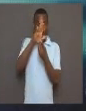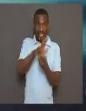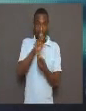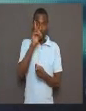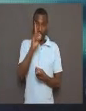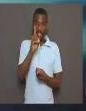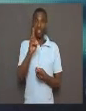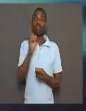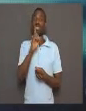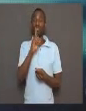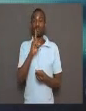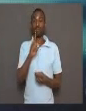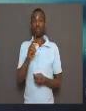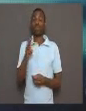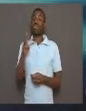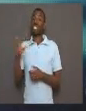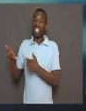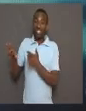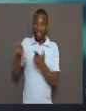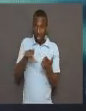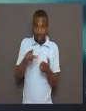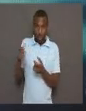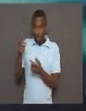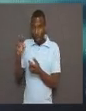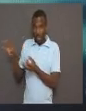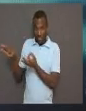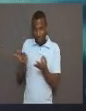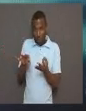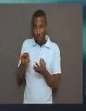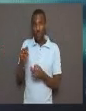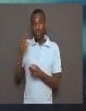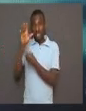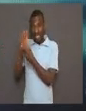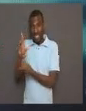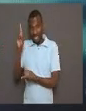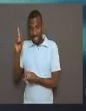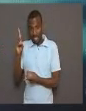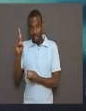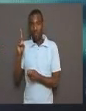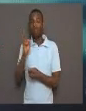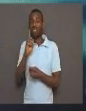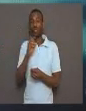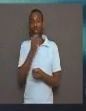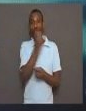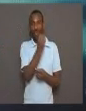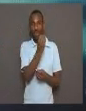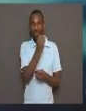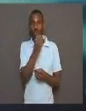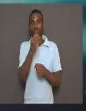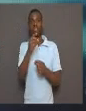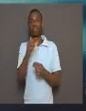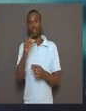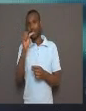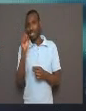less than the density of the fluid. Since the student in the video